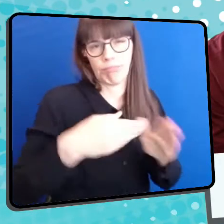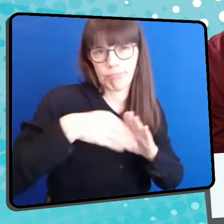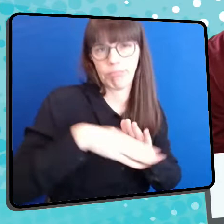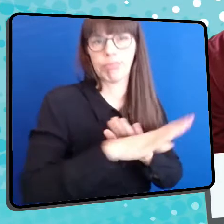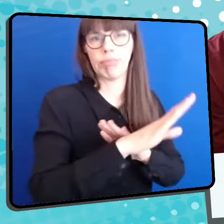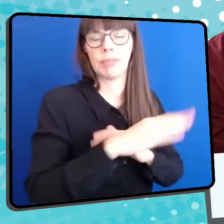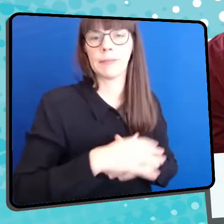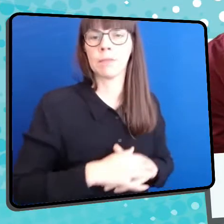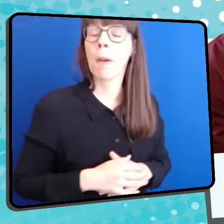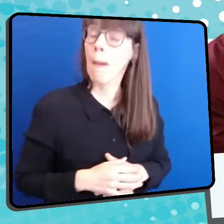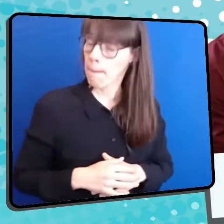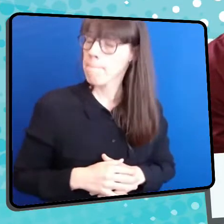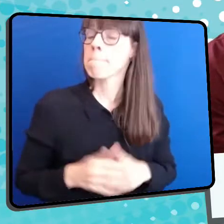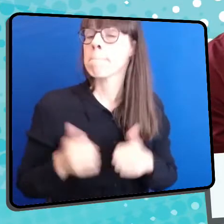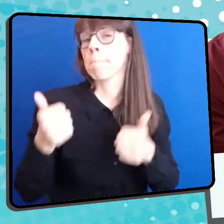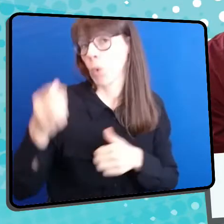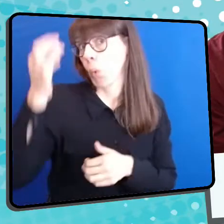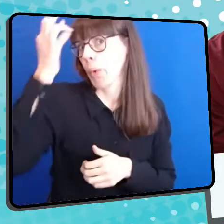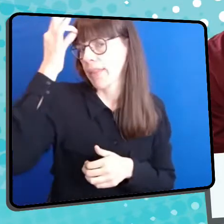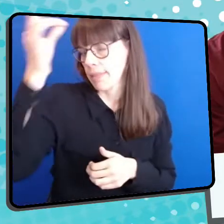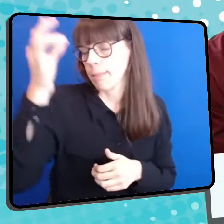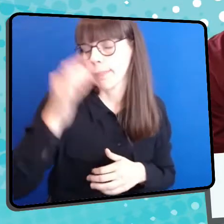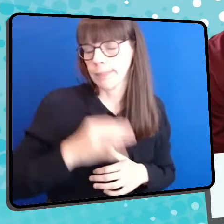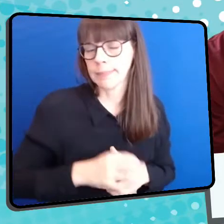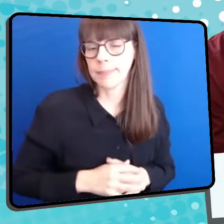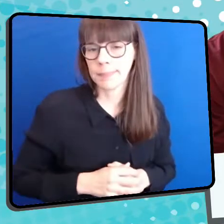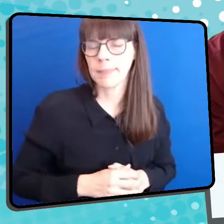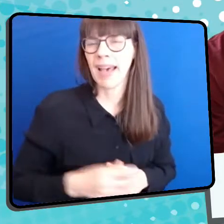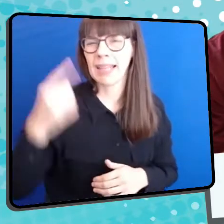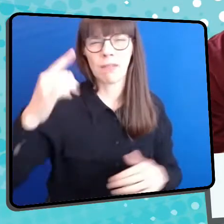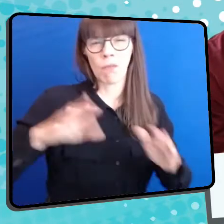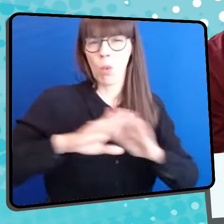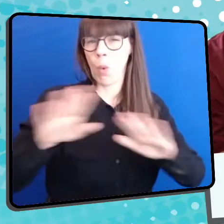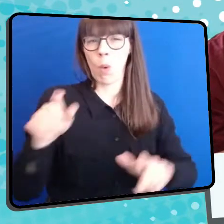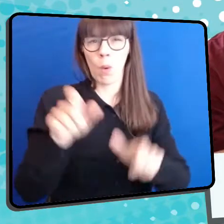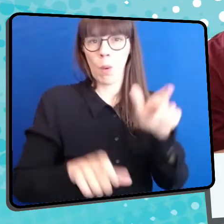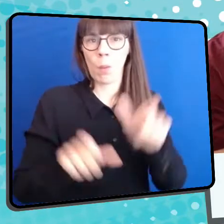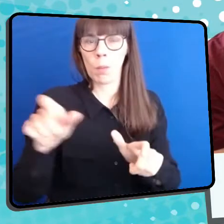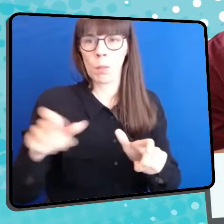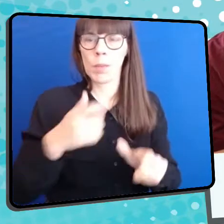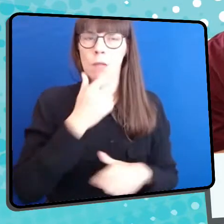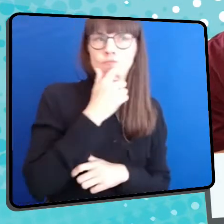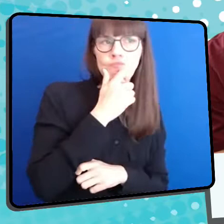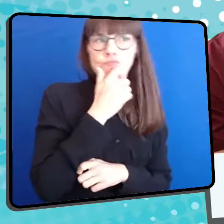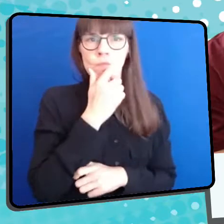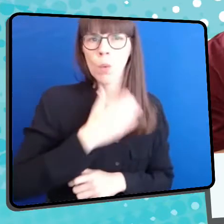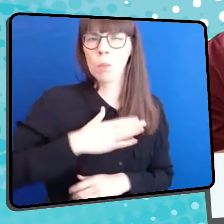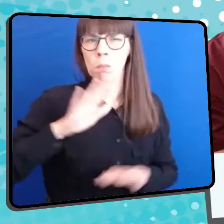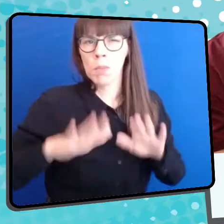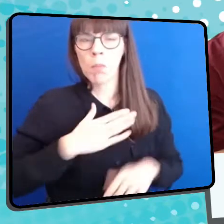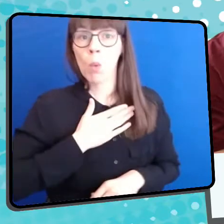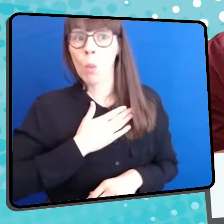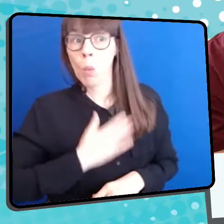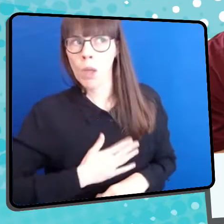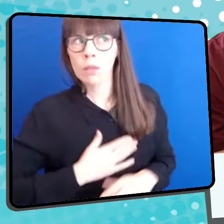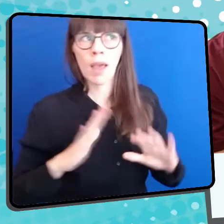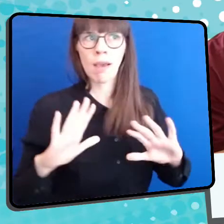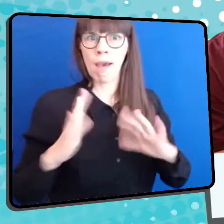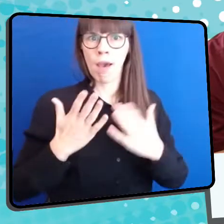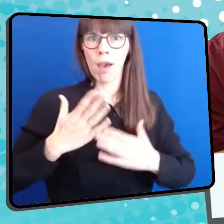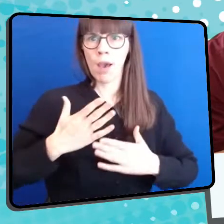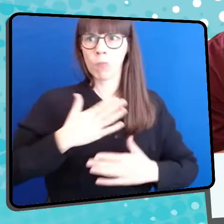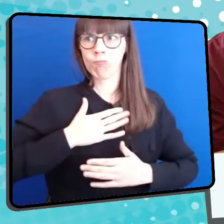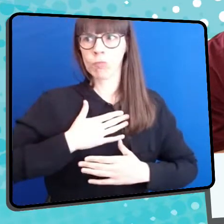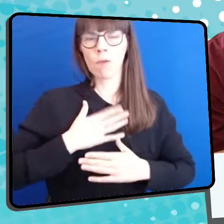That's such good advice, I think, for anyone out there who's thinking about even how they're going to do their own first